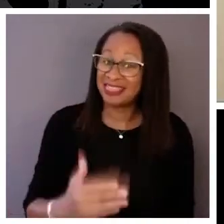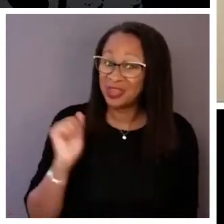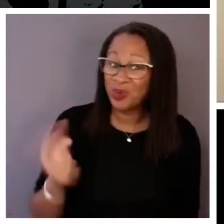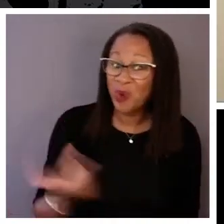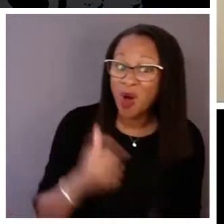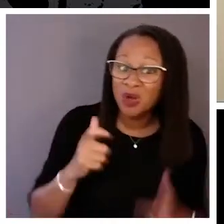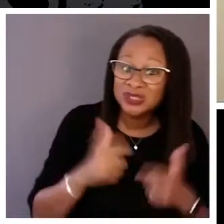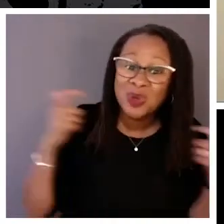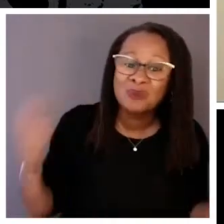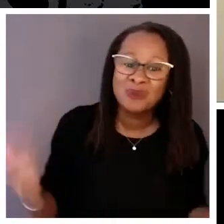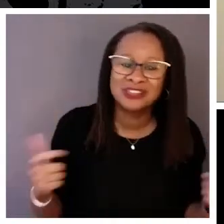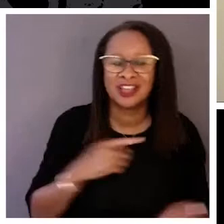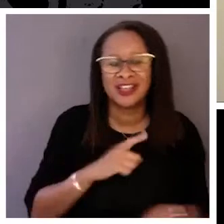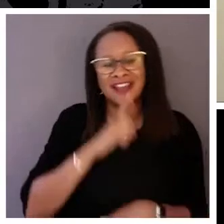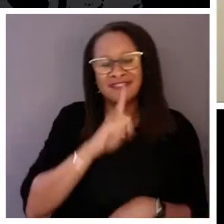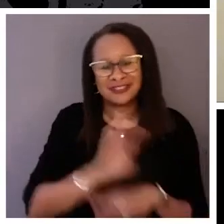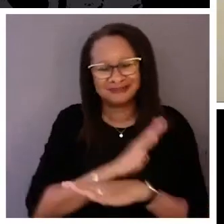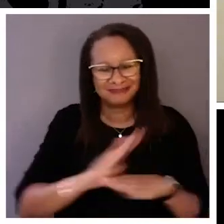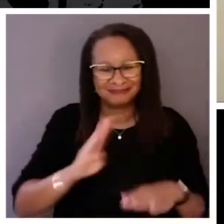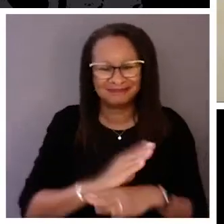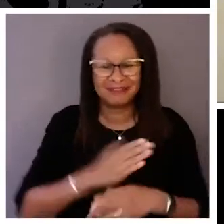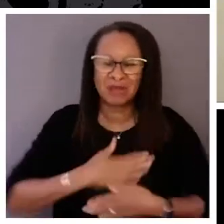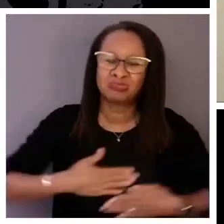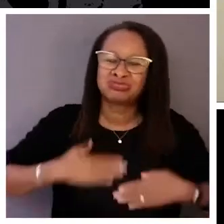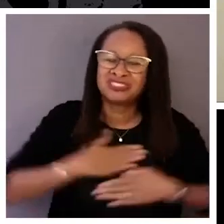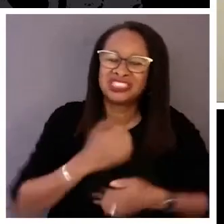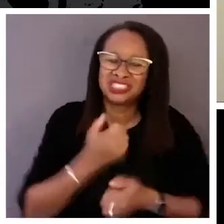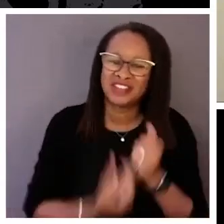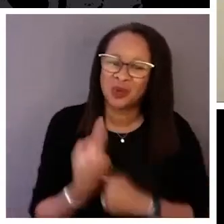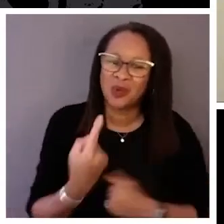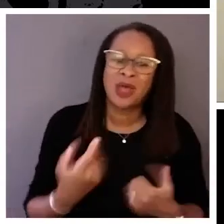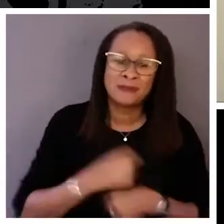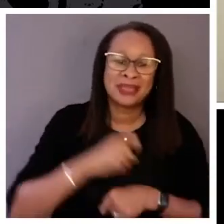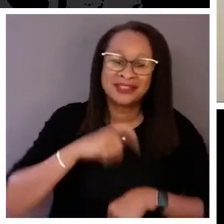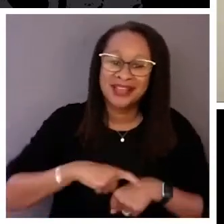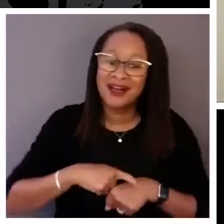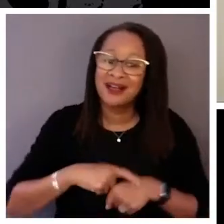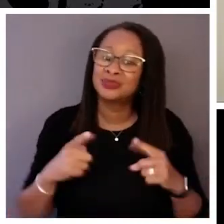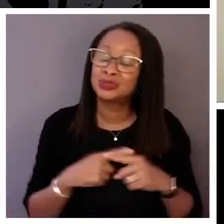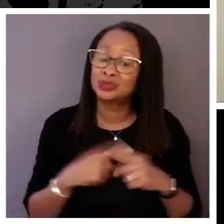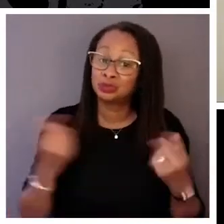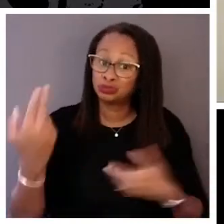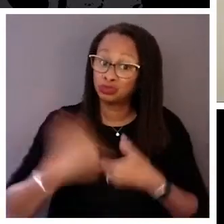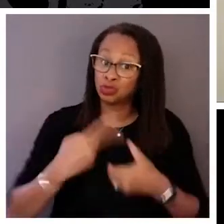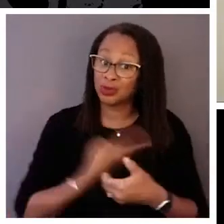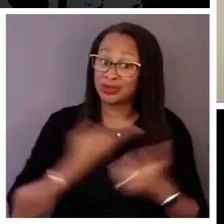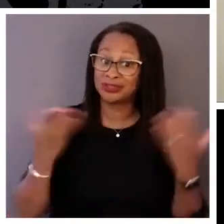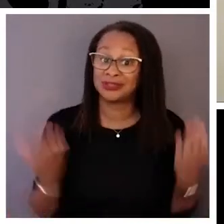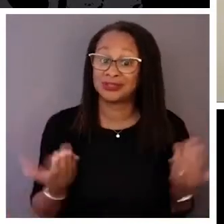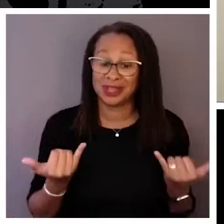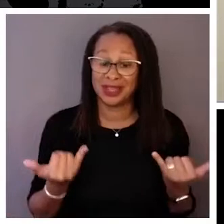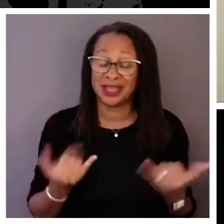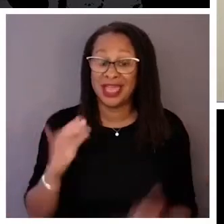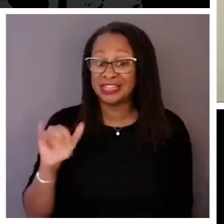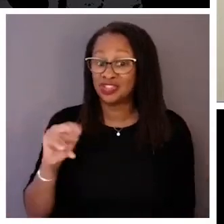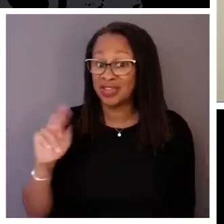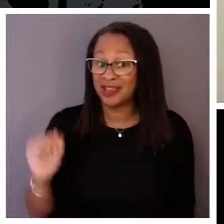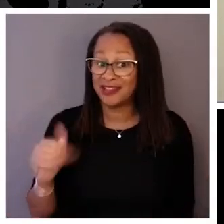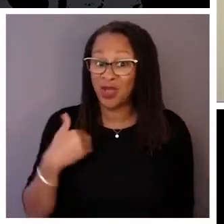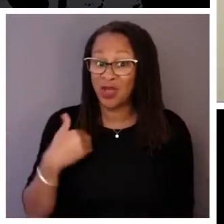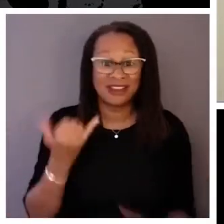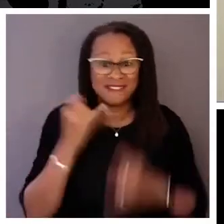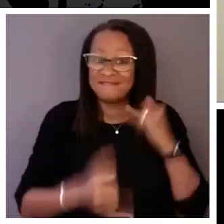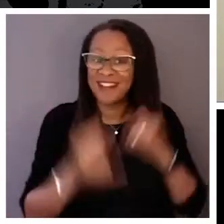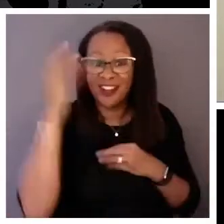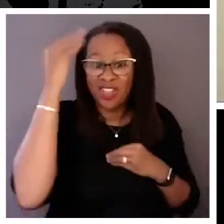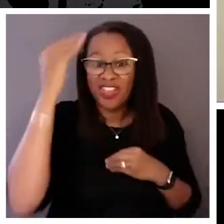Thank you all so much. I really, really appreciate everybody making the time to join us here today. Jenna, did you have